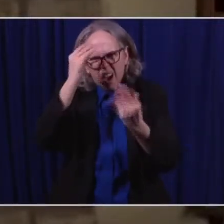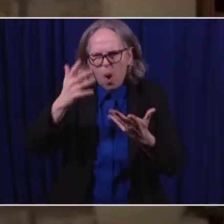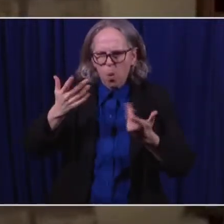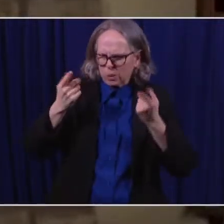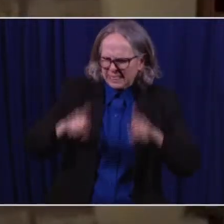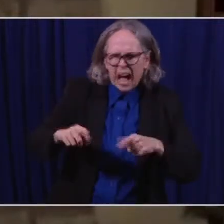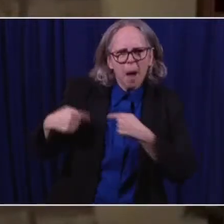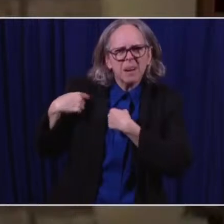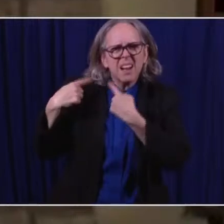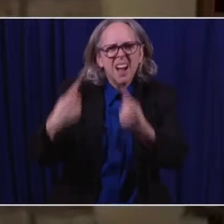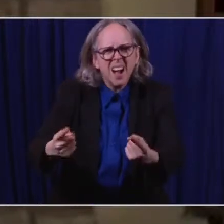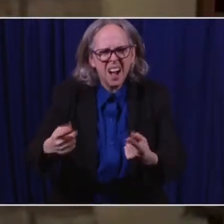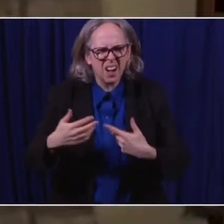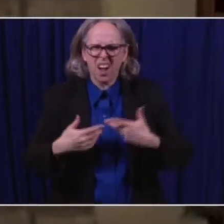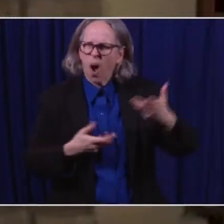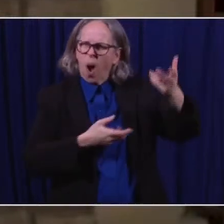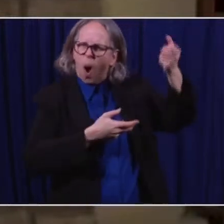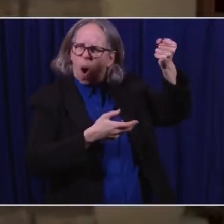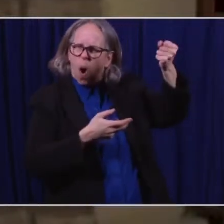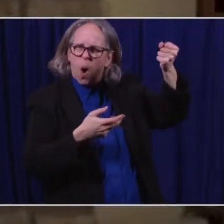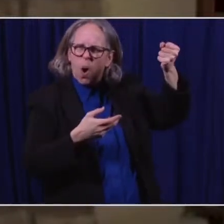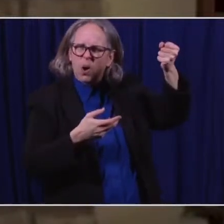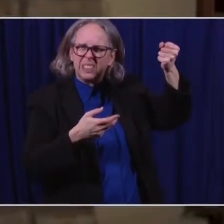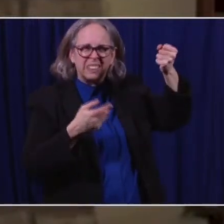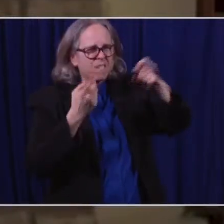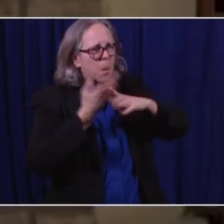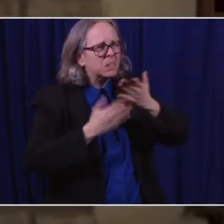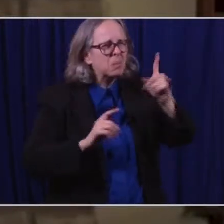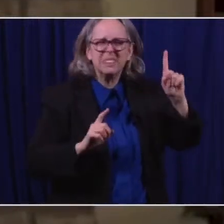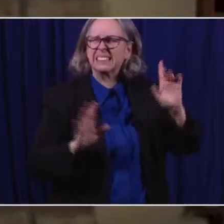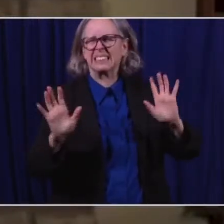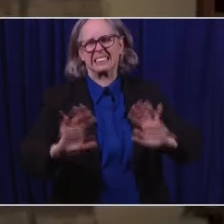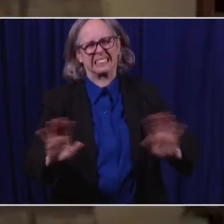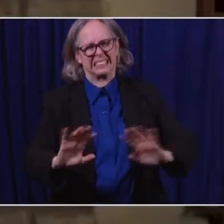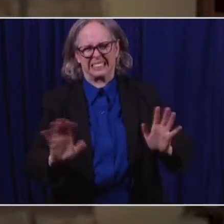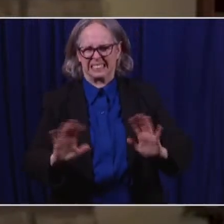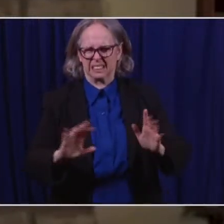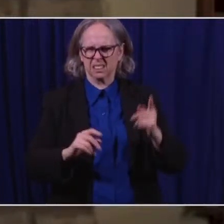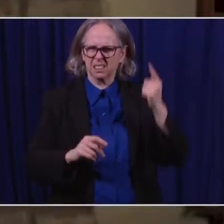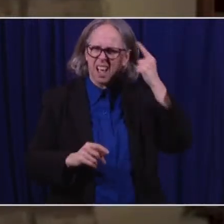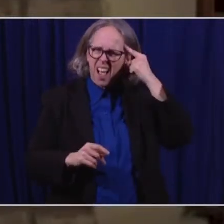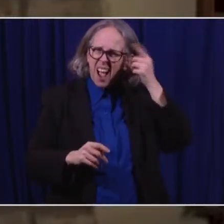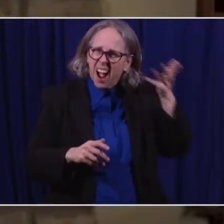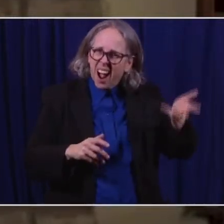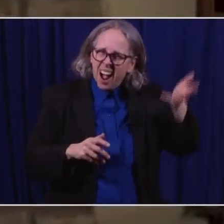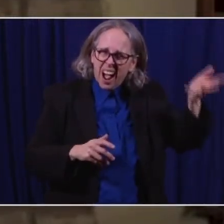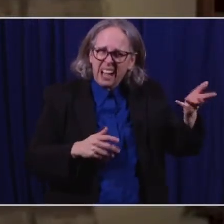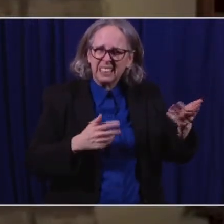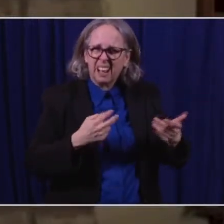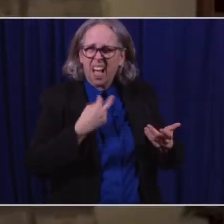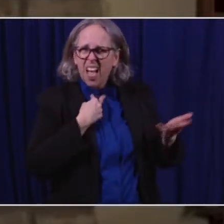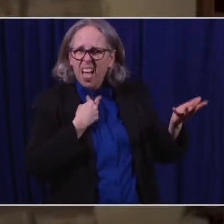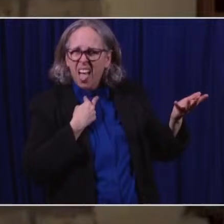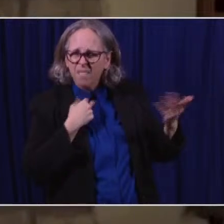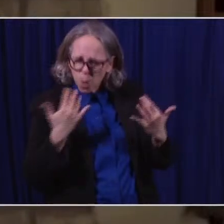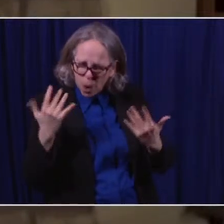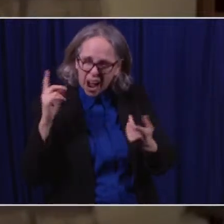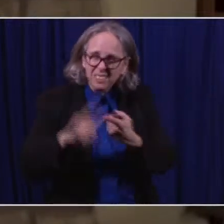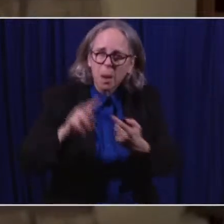number down when, frankly, we didn't think we were going to get these back until the end of March. So